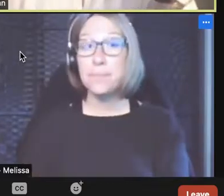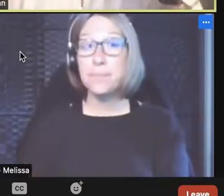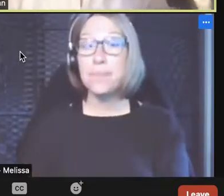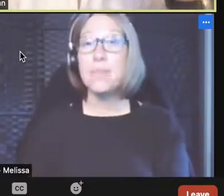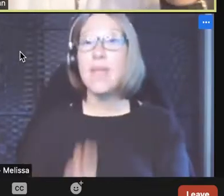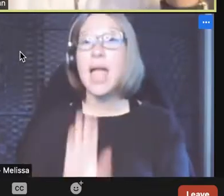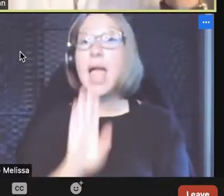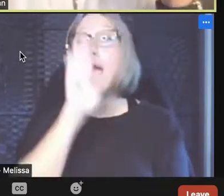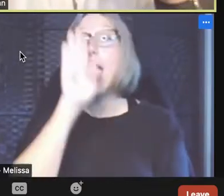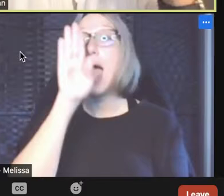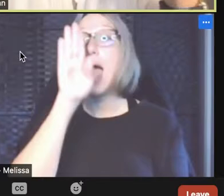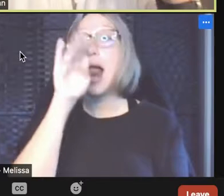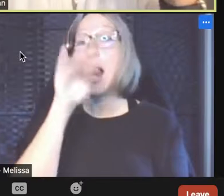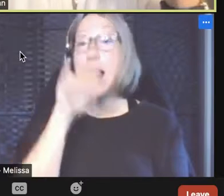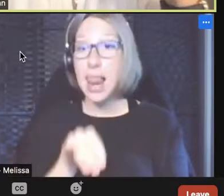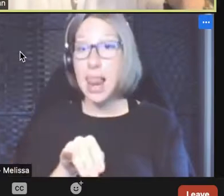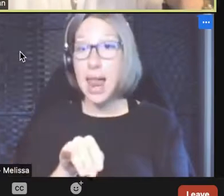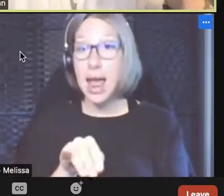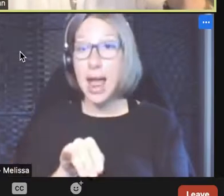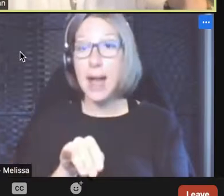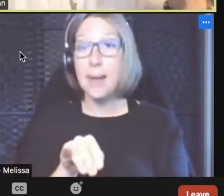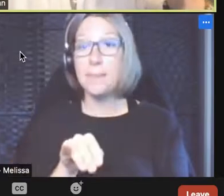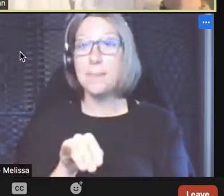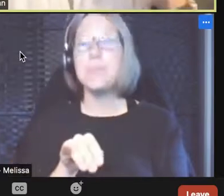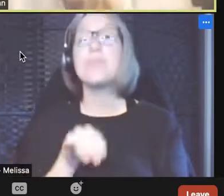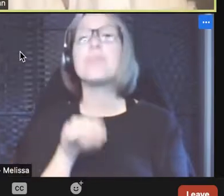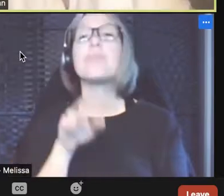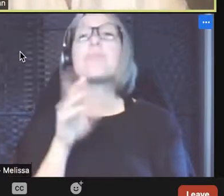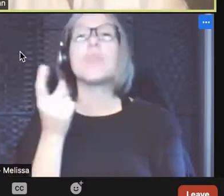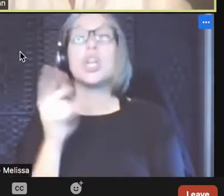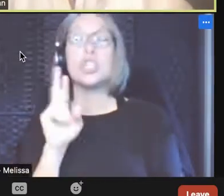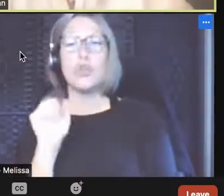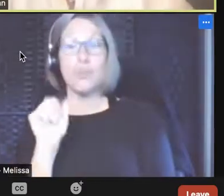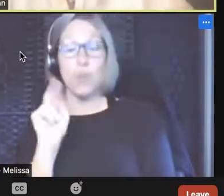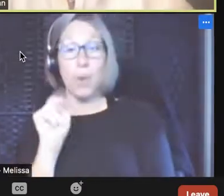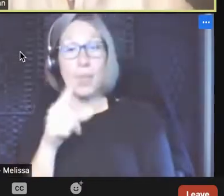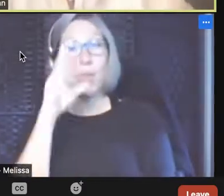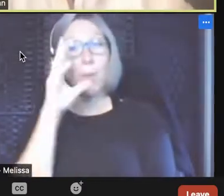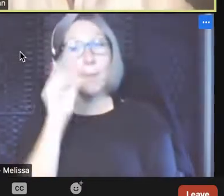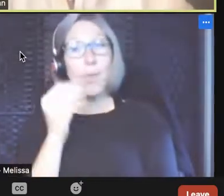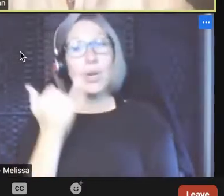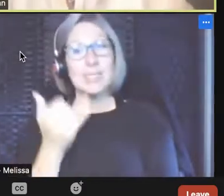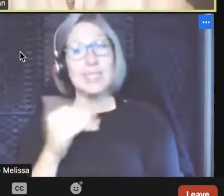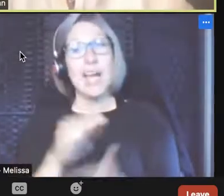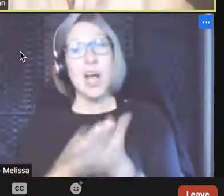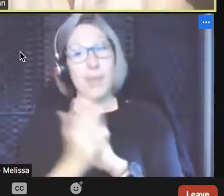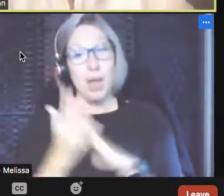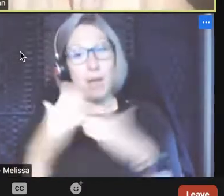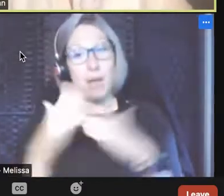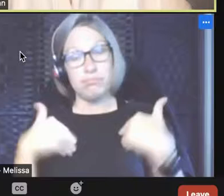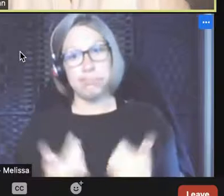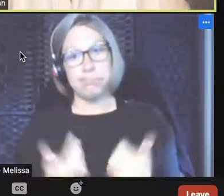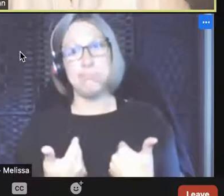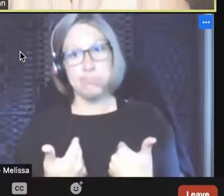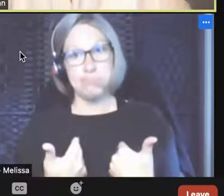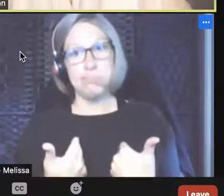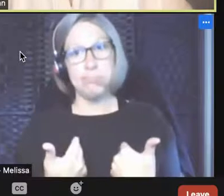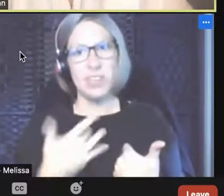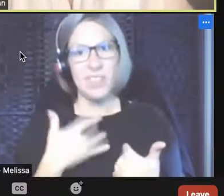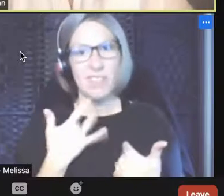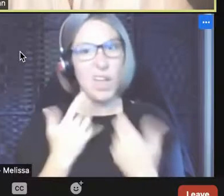Elephant. Okay, now he's getting very visually fatigued. He's kind of, you're gonna see him start to burn out a little bit now.